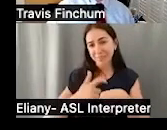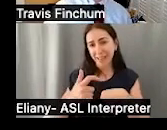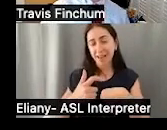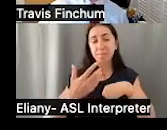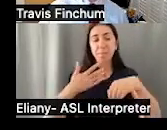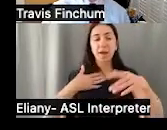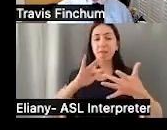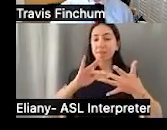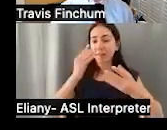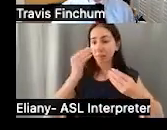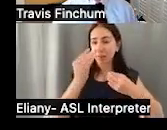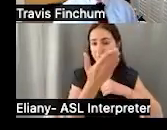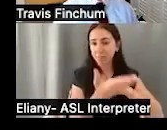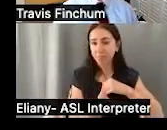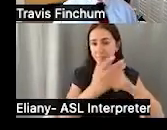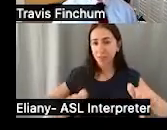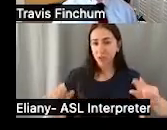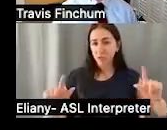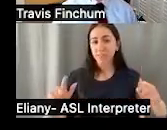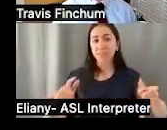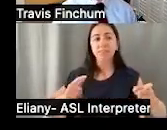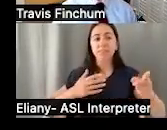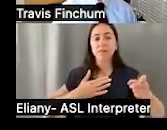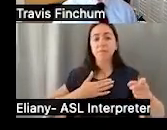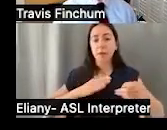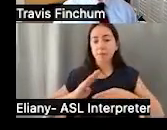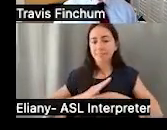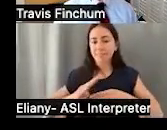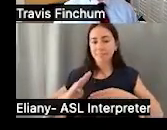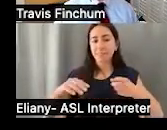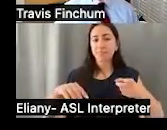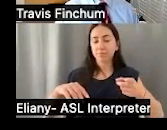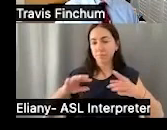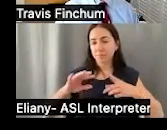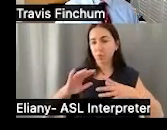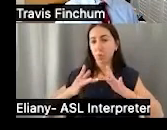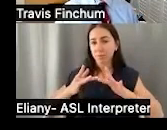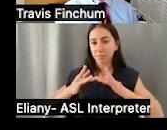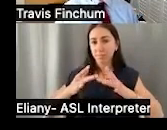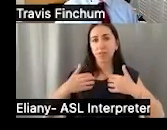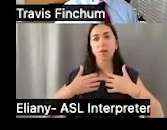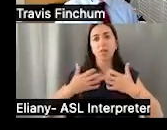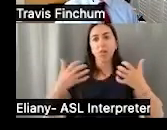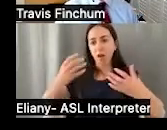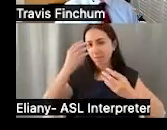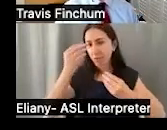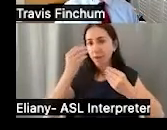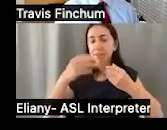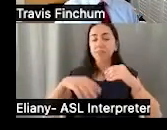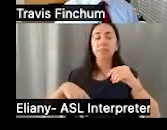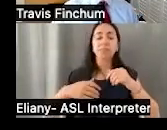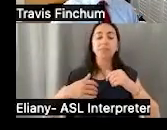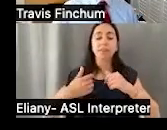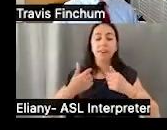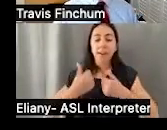contact information is here on the screen. My firm has our website has a lot of information. Anytime I do